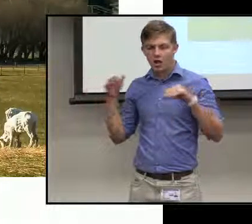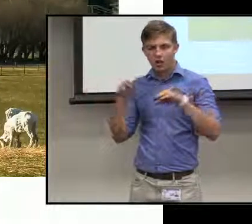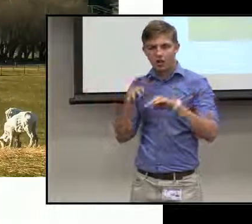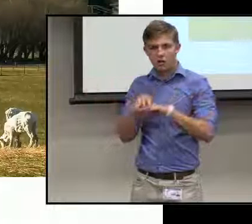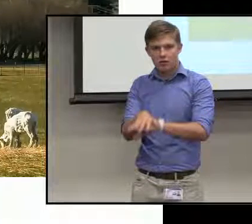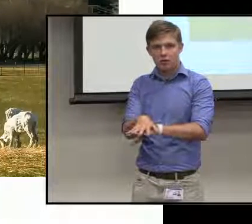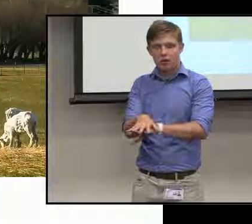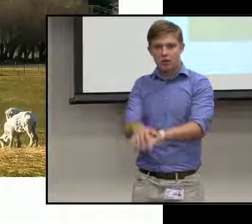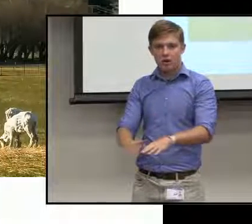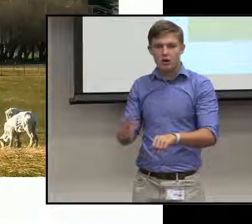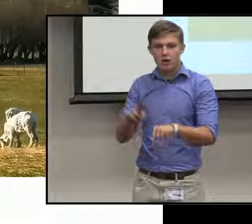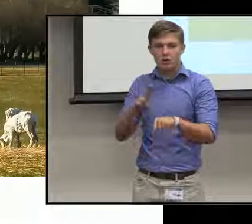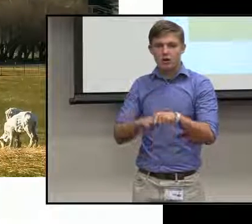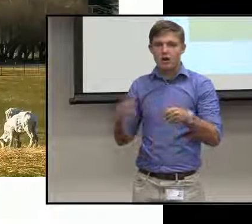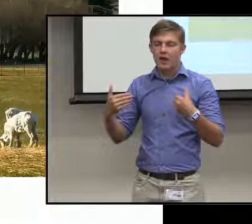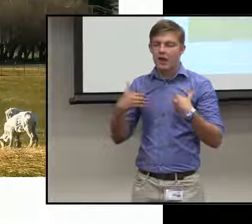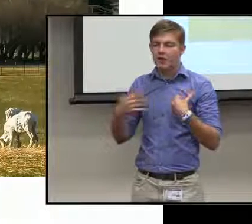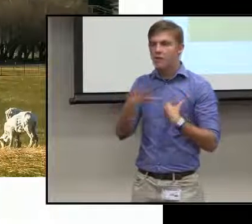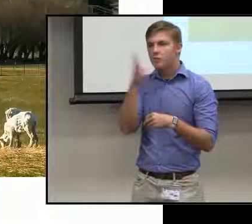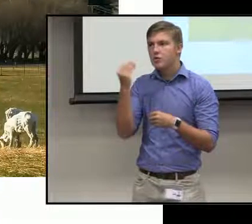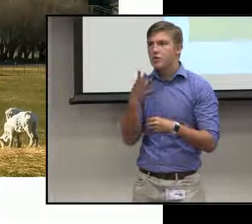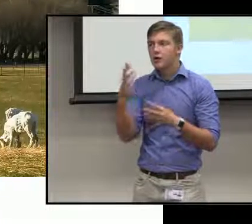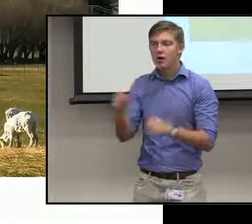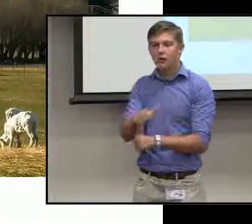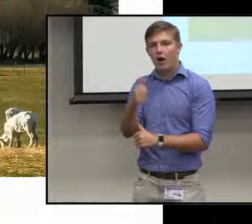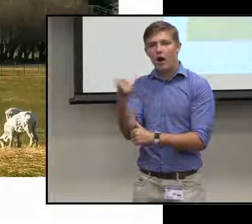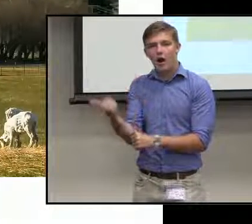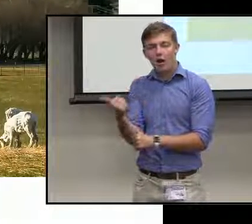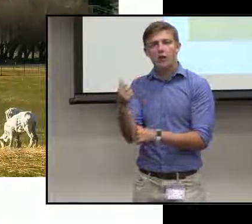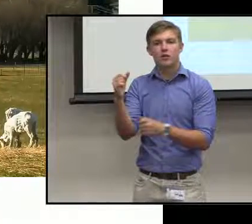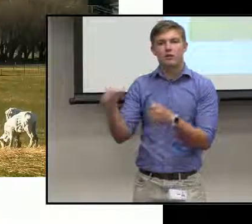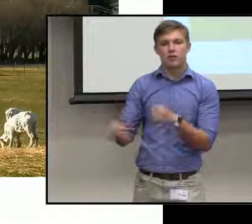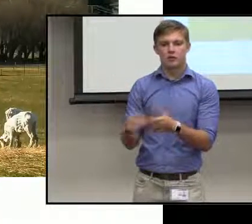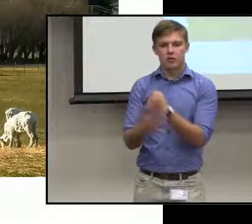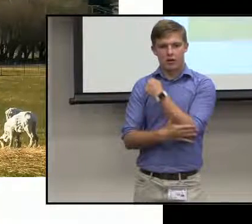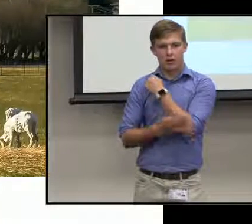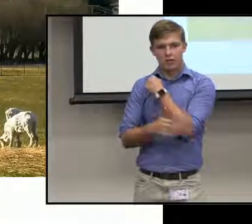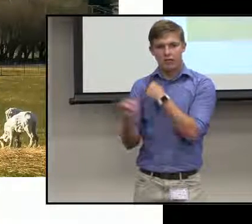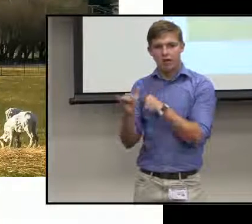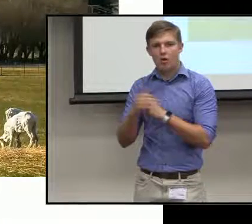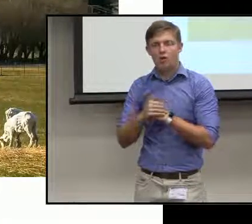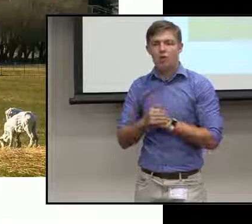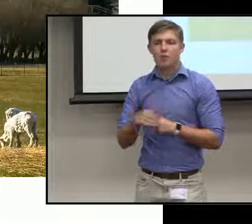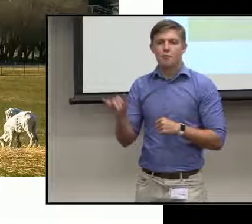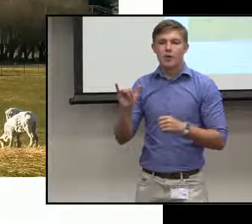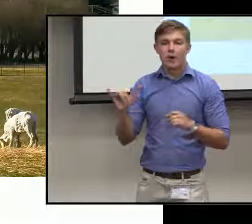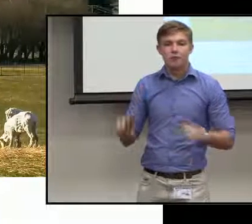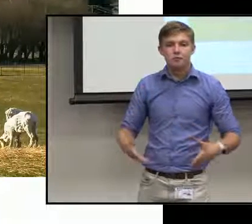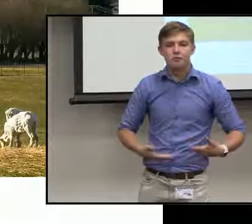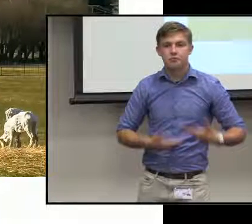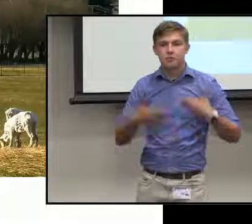of other countries. But they have so much to offer of themselves. I mean, this is a country that is